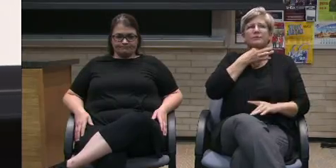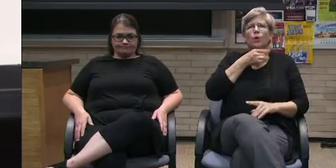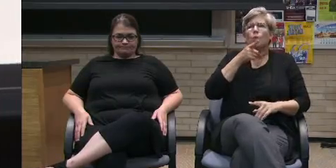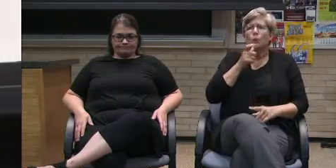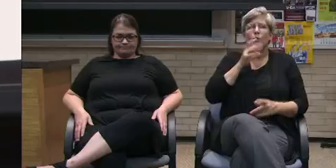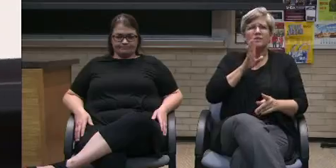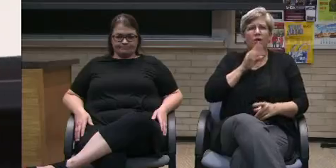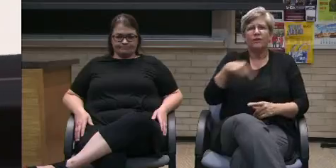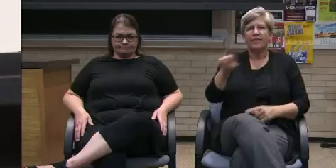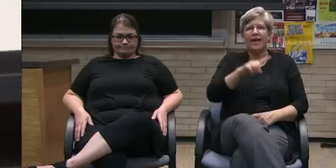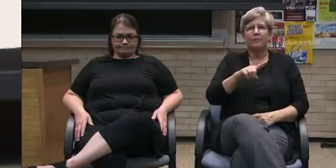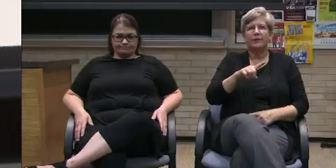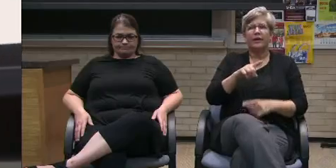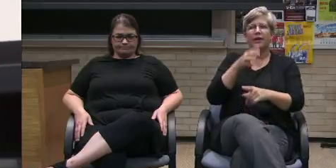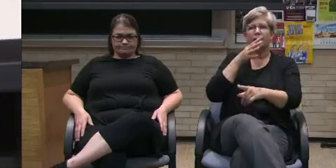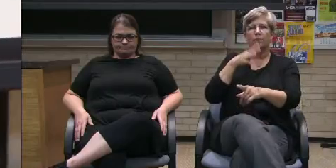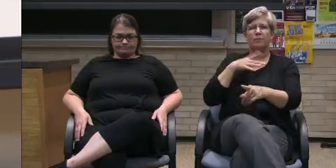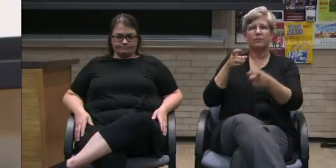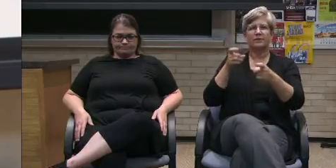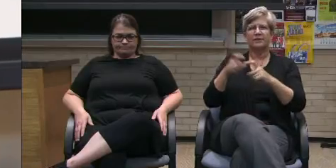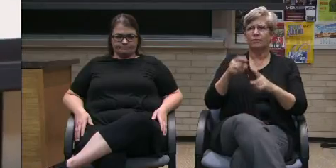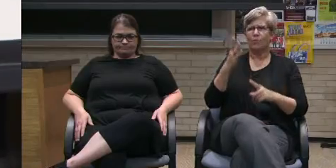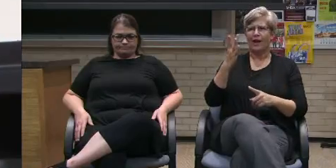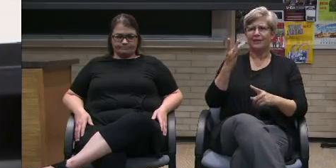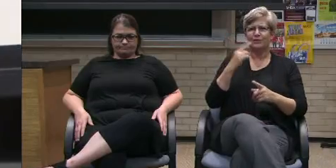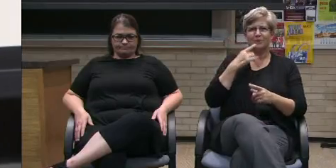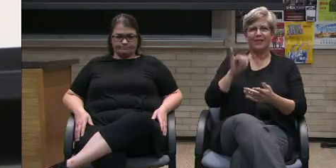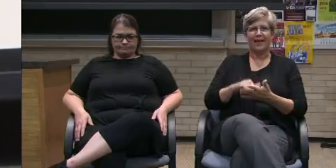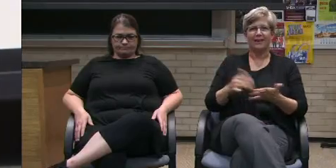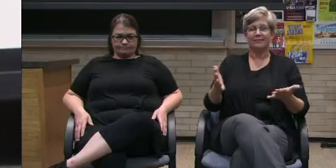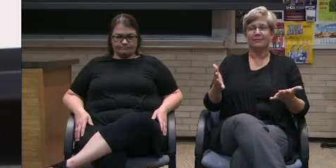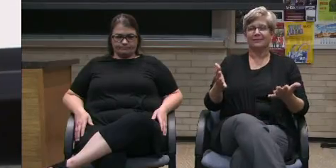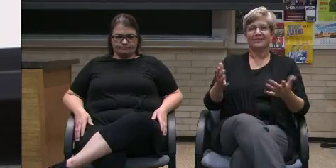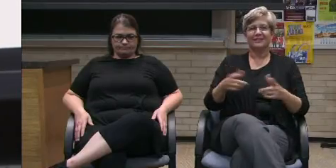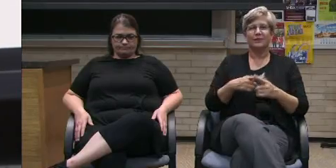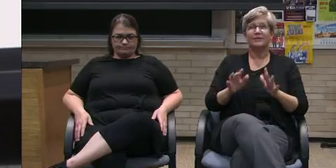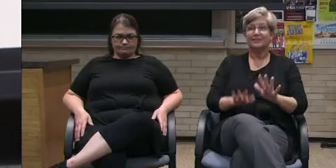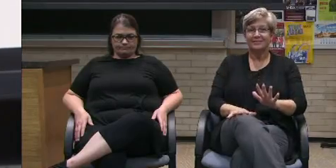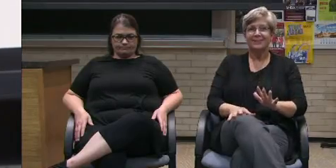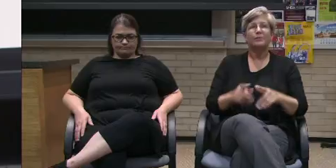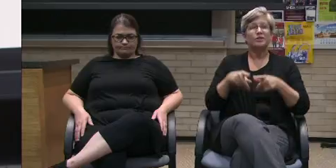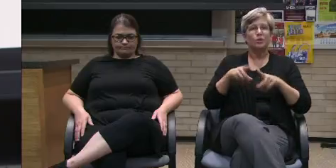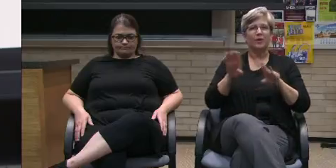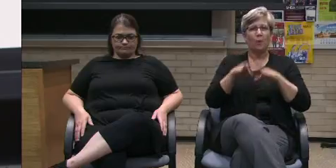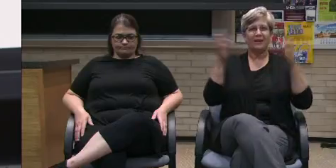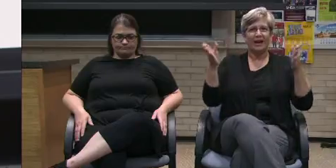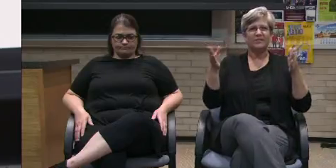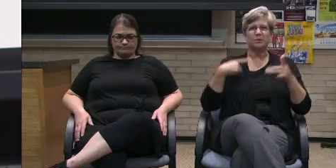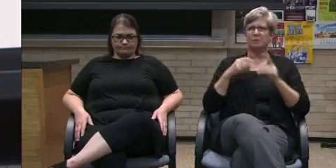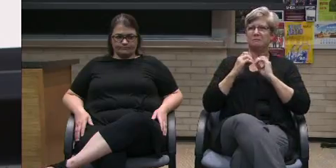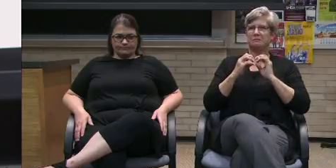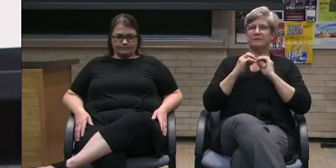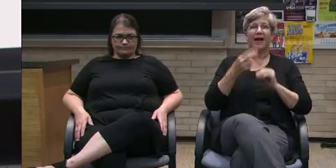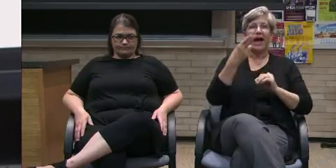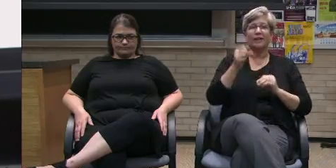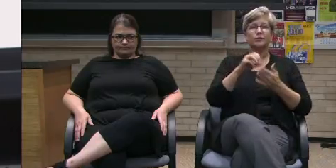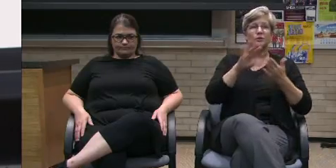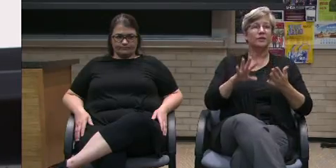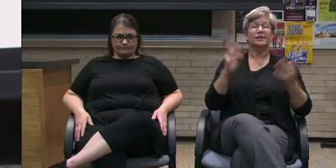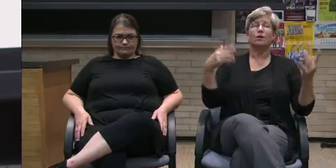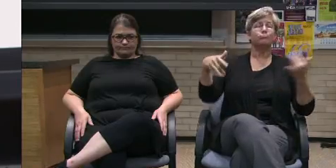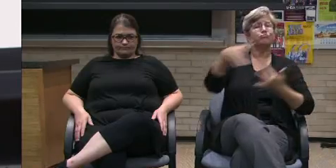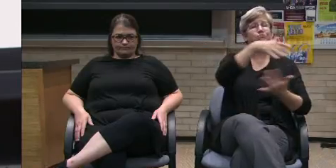them. And she's like, well, why didn't you ask that? I mean, this was during an open house. High school students all around us. I'm like, we